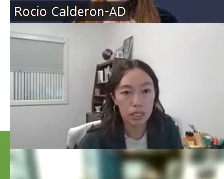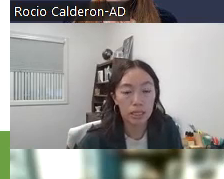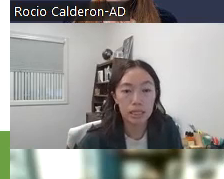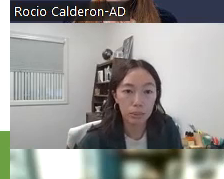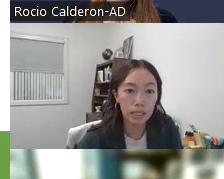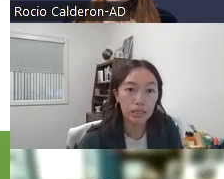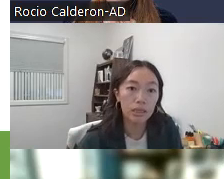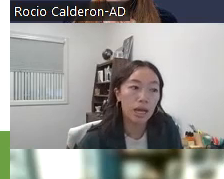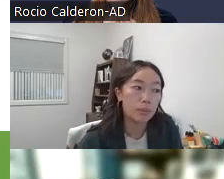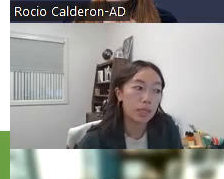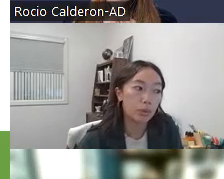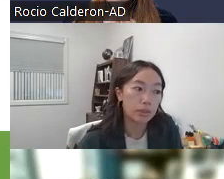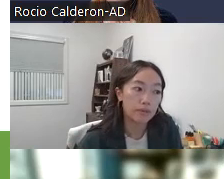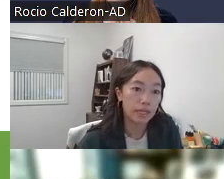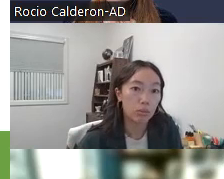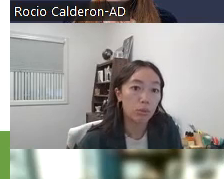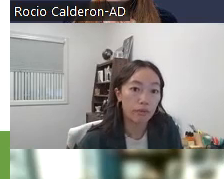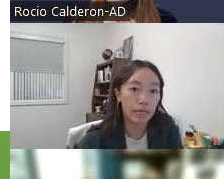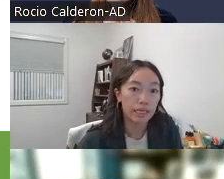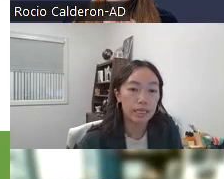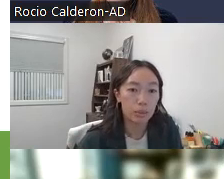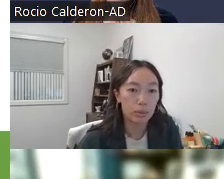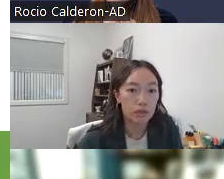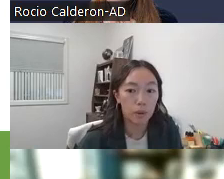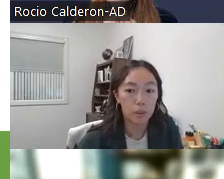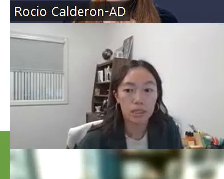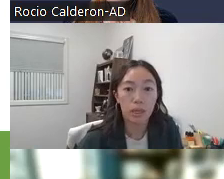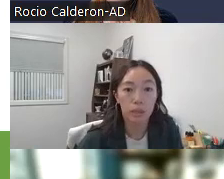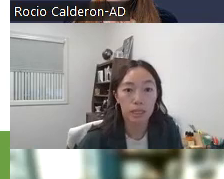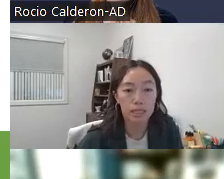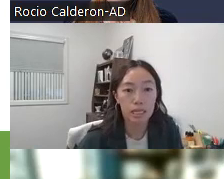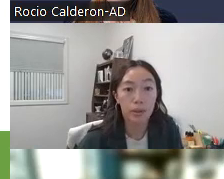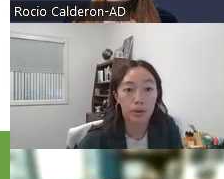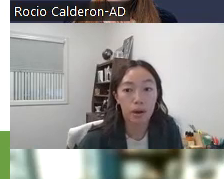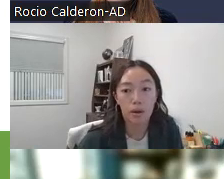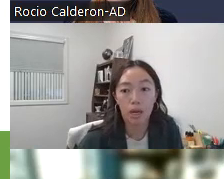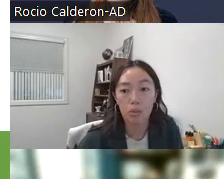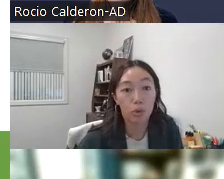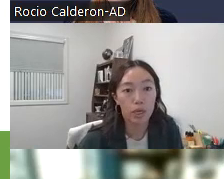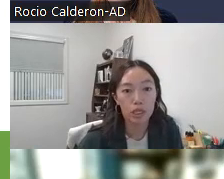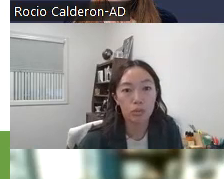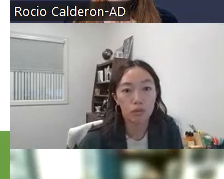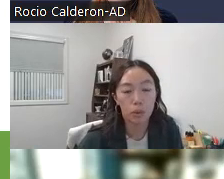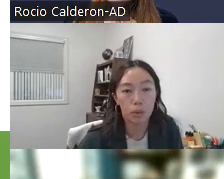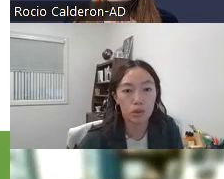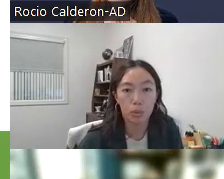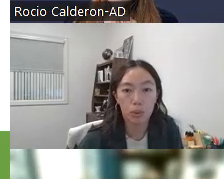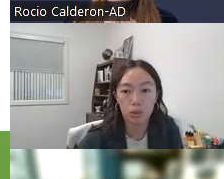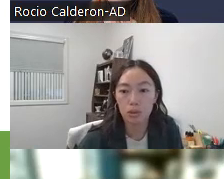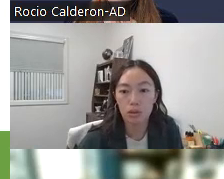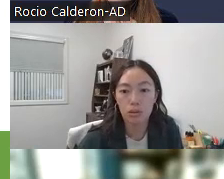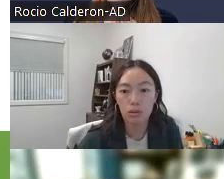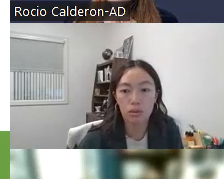and understand that it's complete, and we're able to fund it, we'll provide a summary to folks so that we can discuss whether or not we're wanting to move forward with